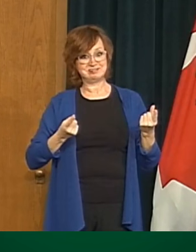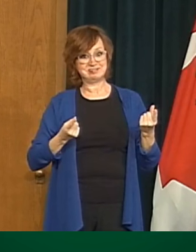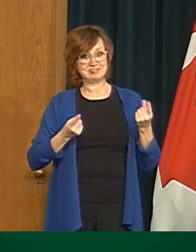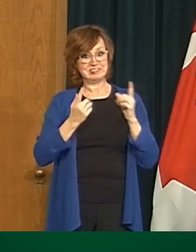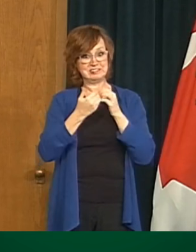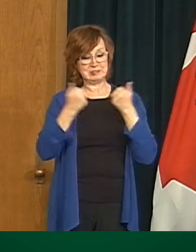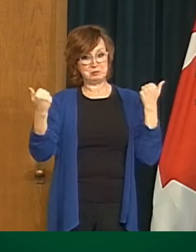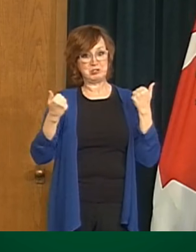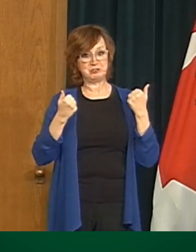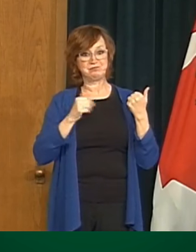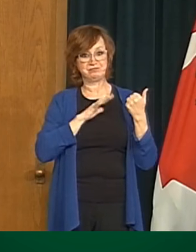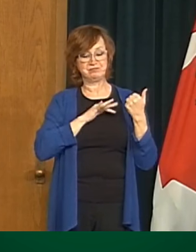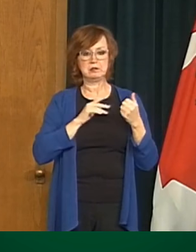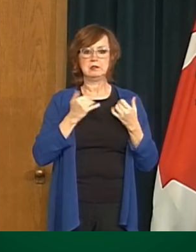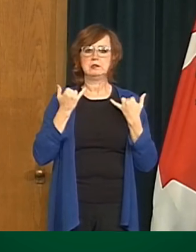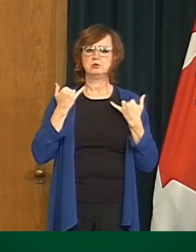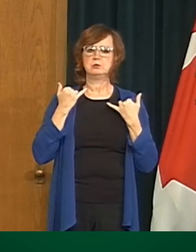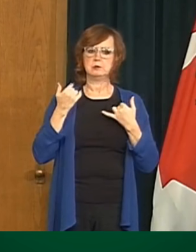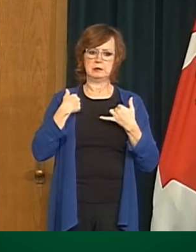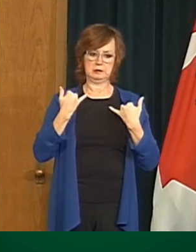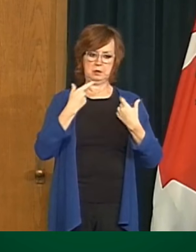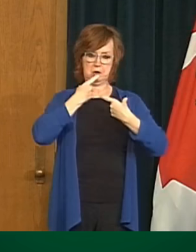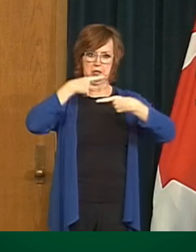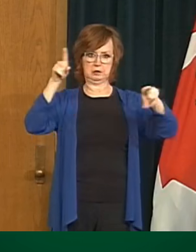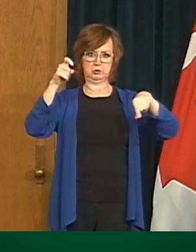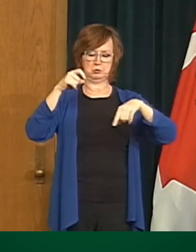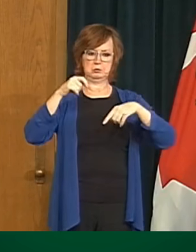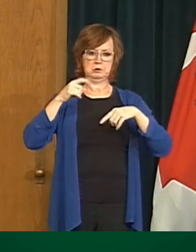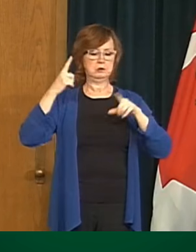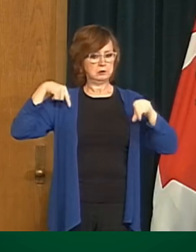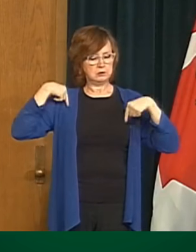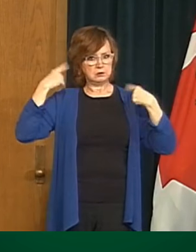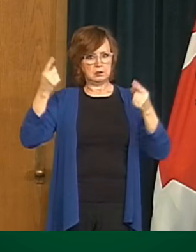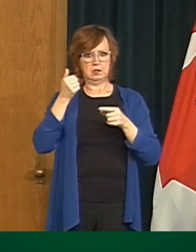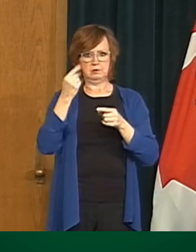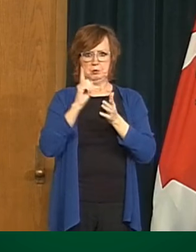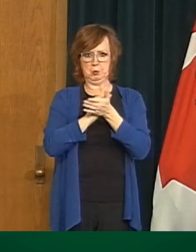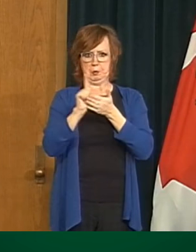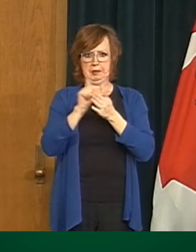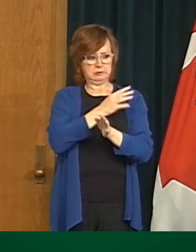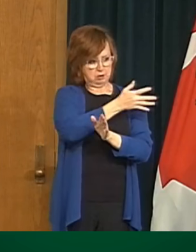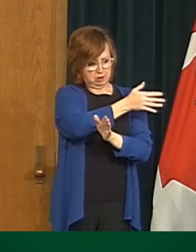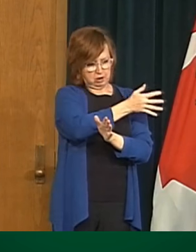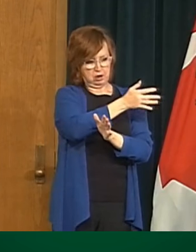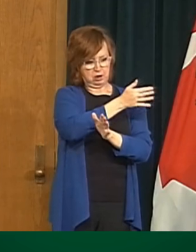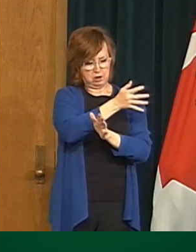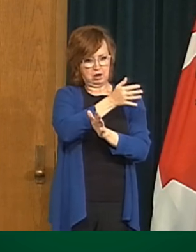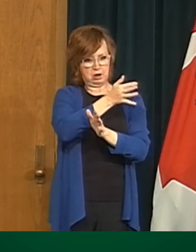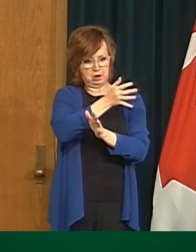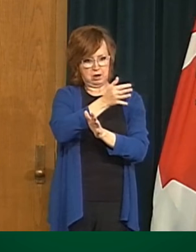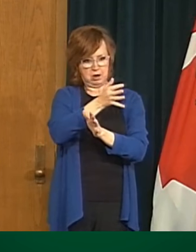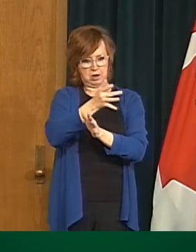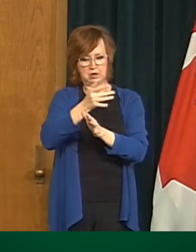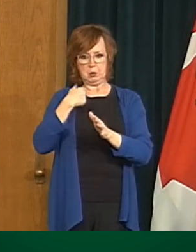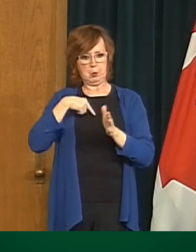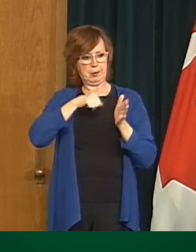today's announcement, for the past several weeks across this country, we have been paying people to stay at